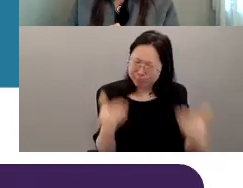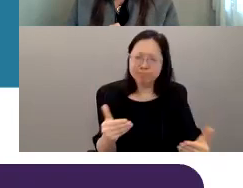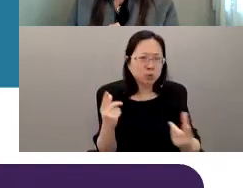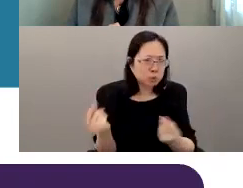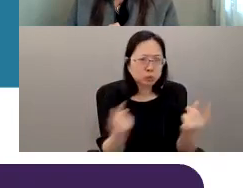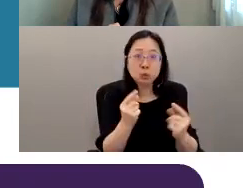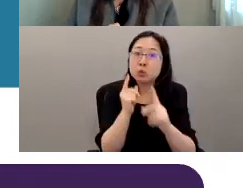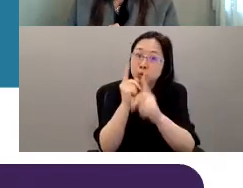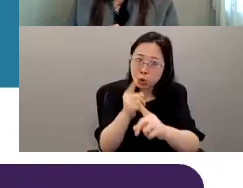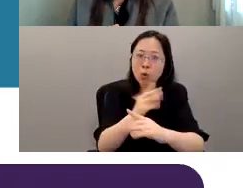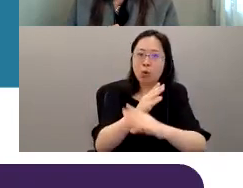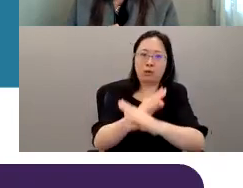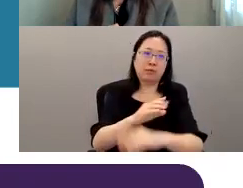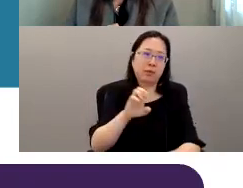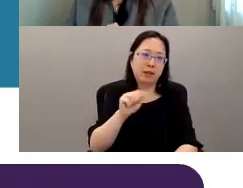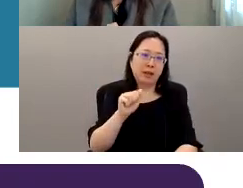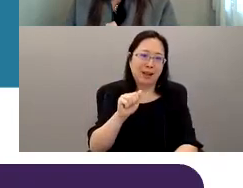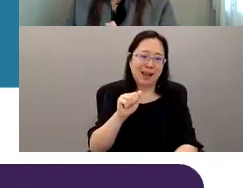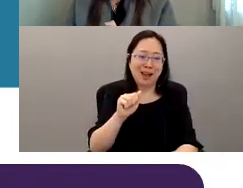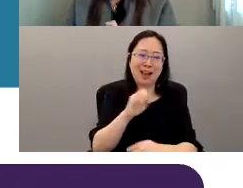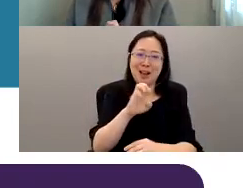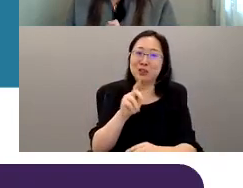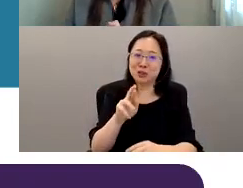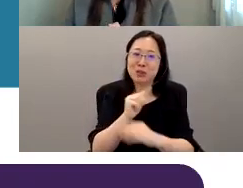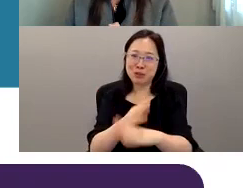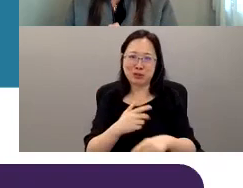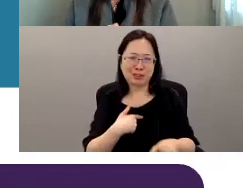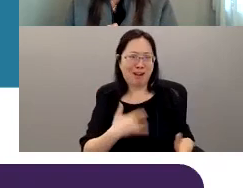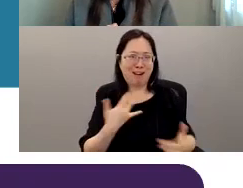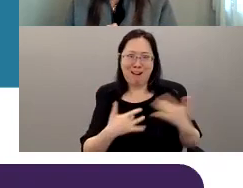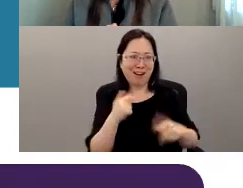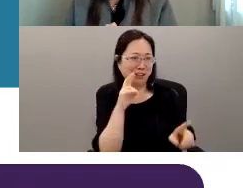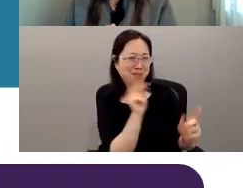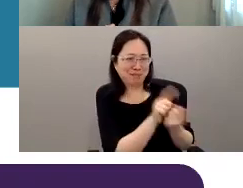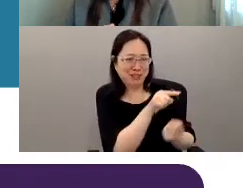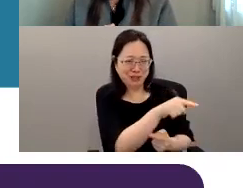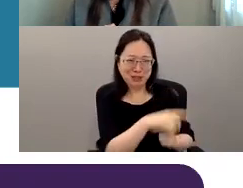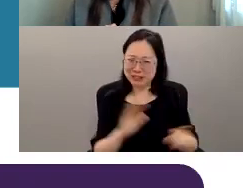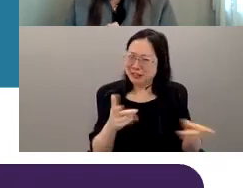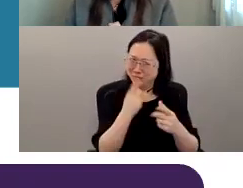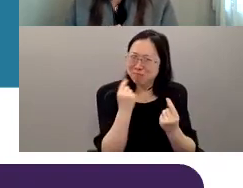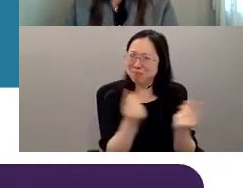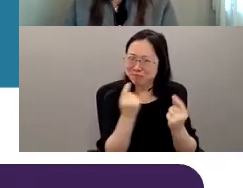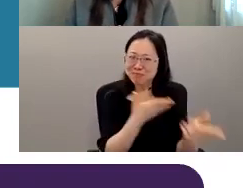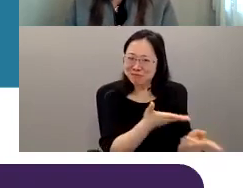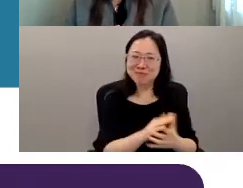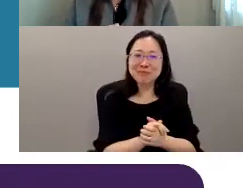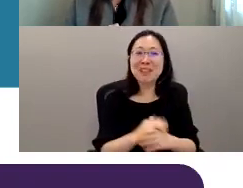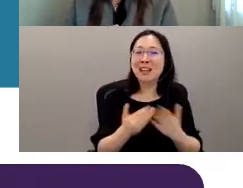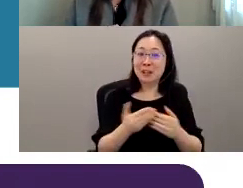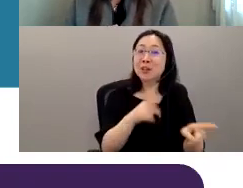abuse. I can't wait to meet Jane. She sounds like a go-getter. Jane contributes to the conversations, provides